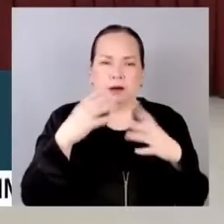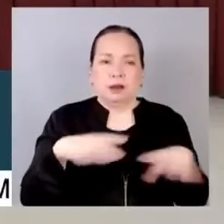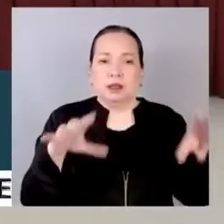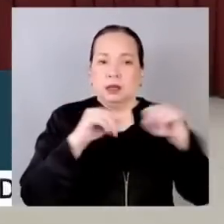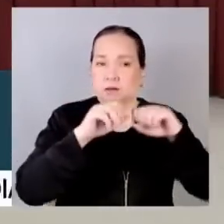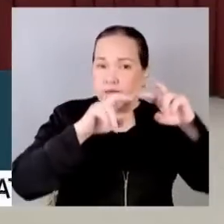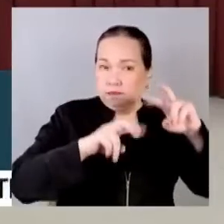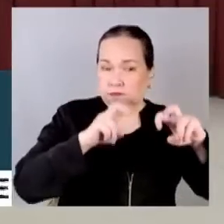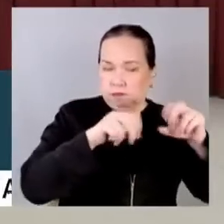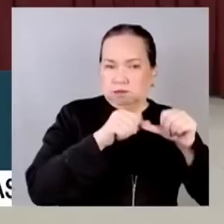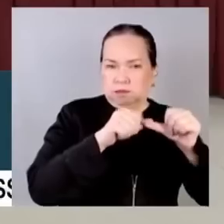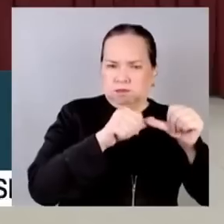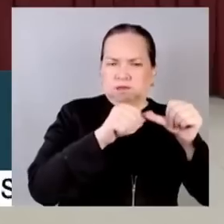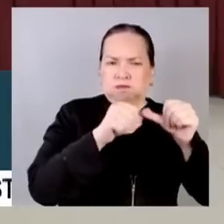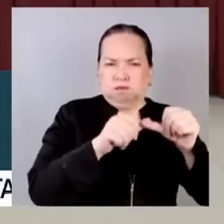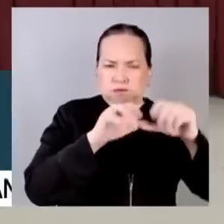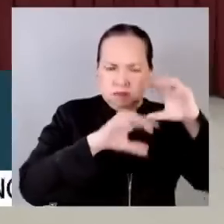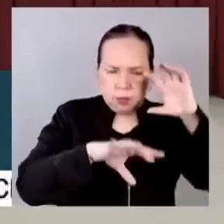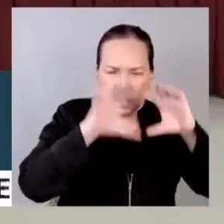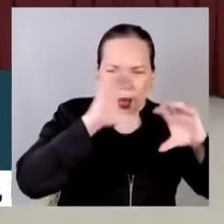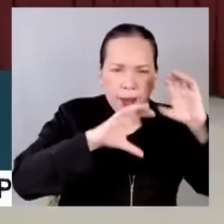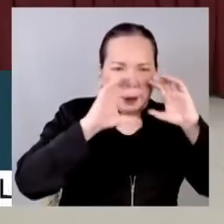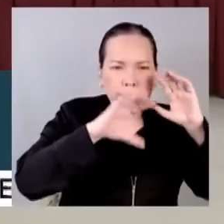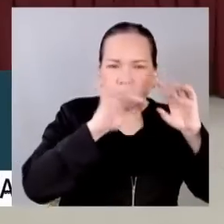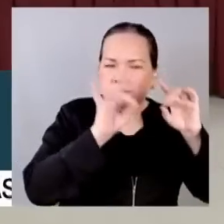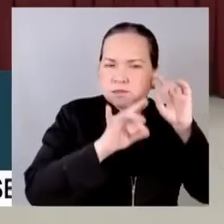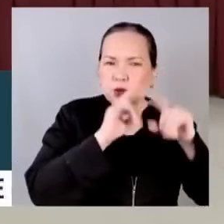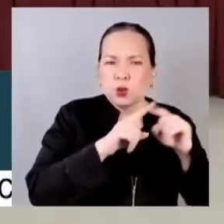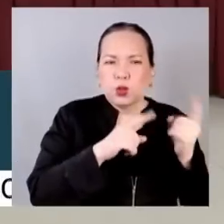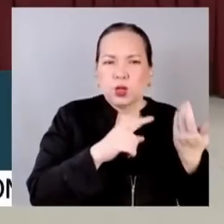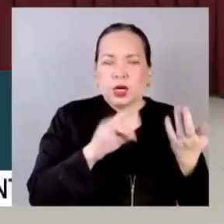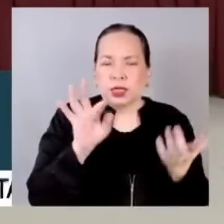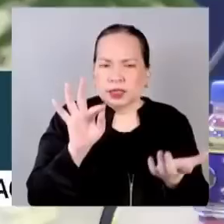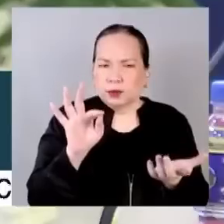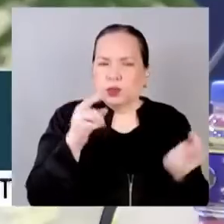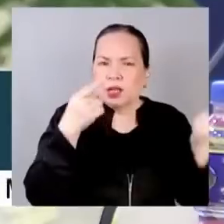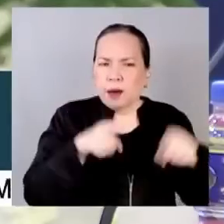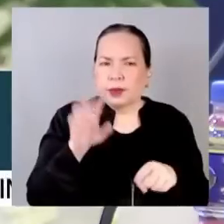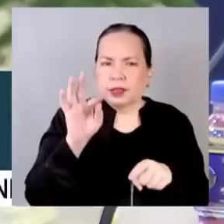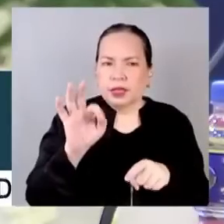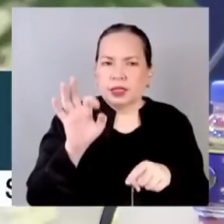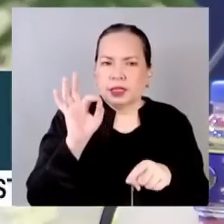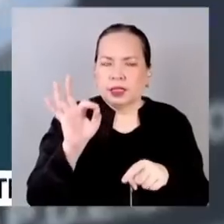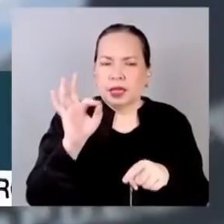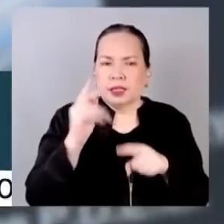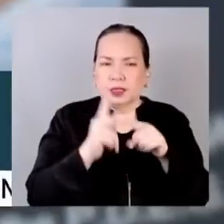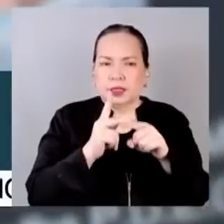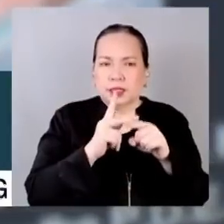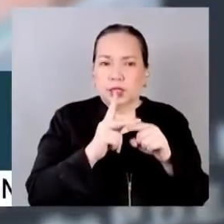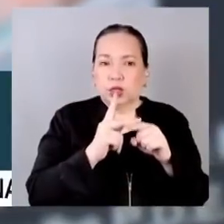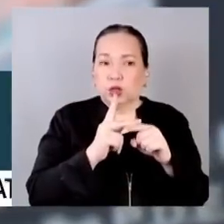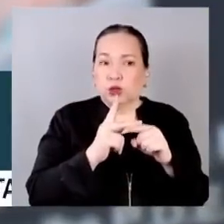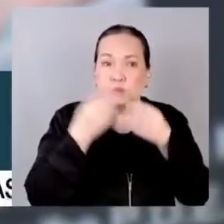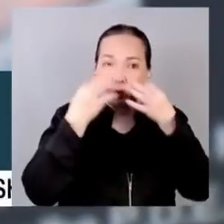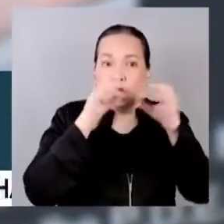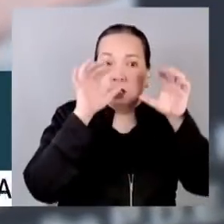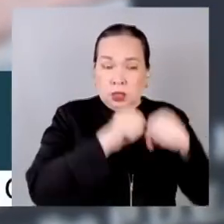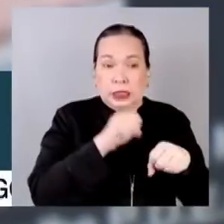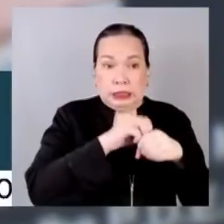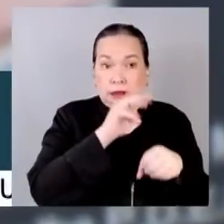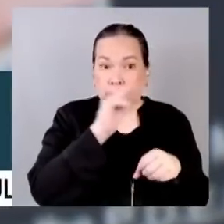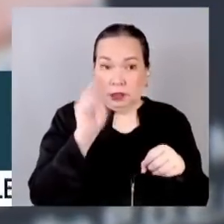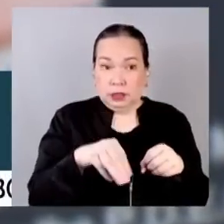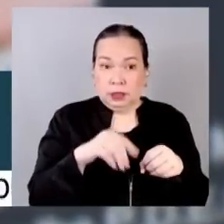still continuing to probe into this 990-kilo drug raid in Manila. They say that they started